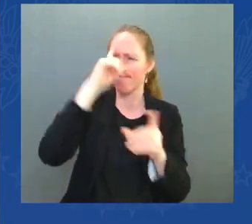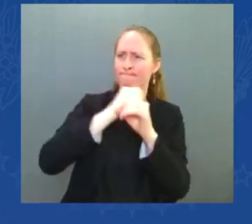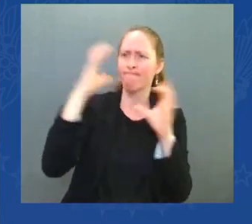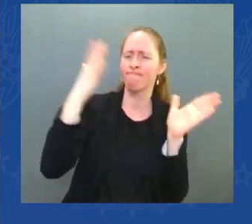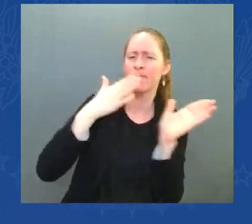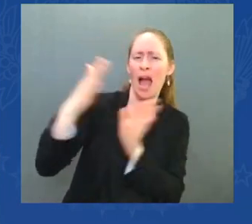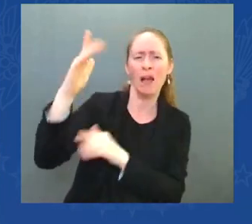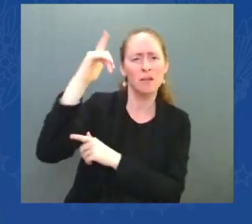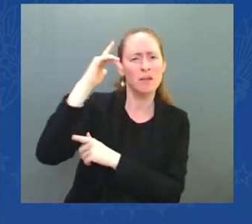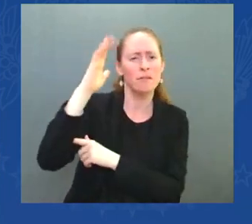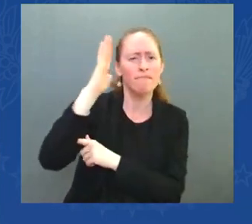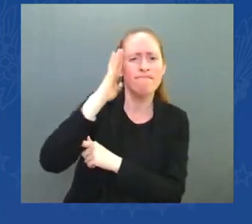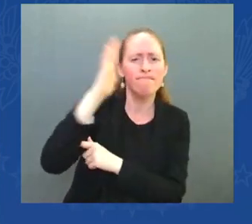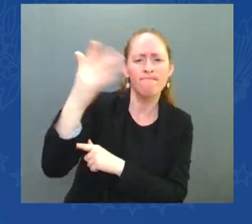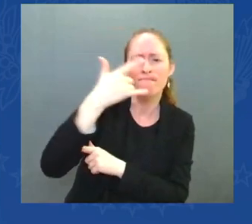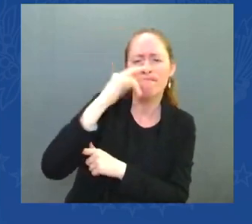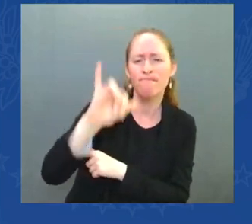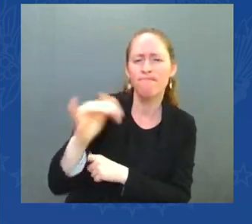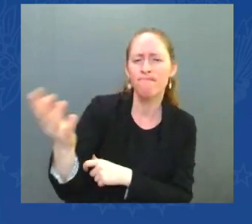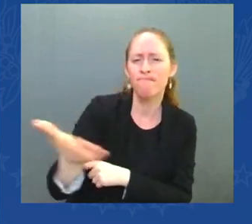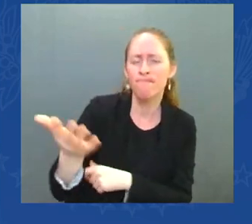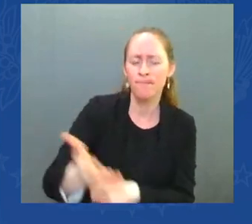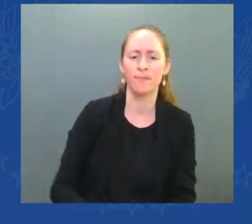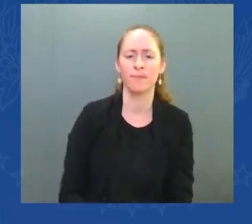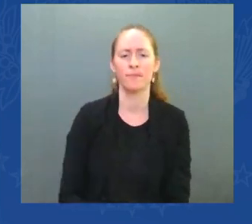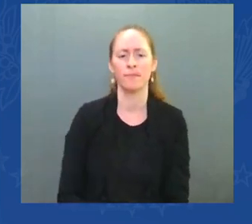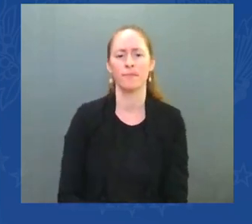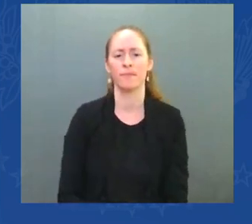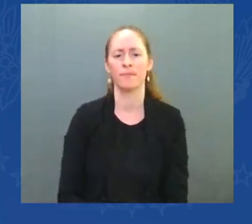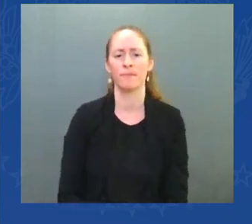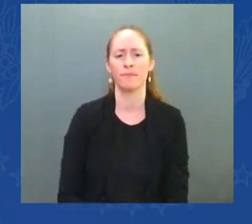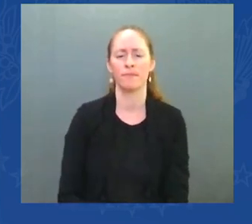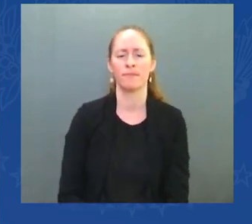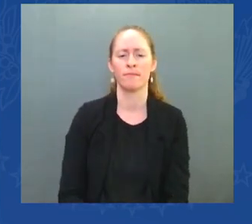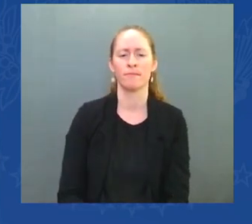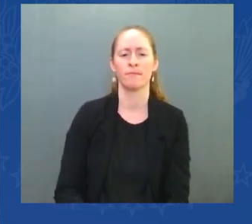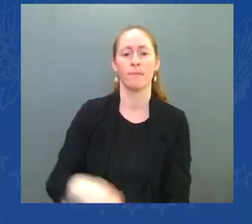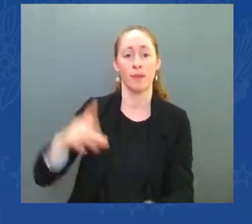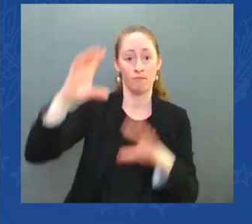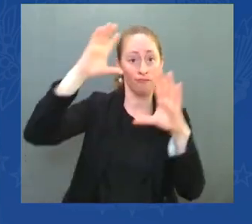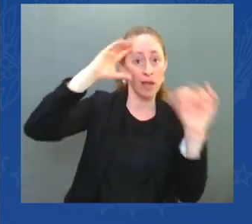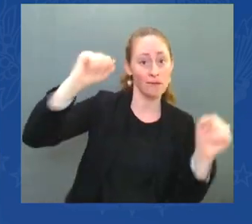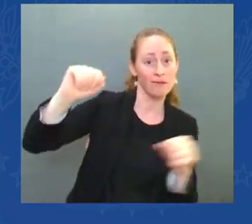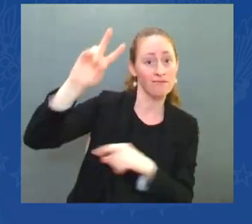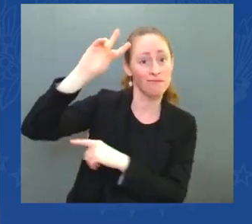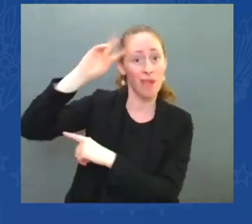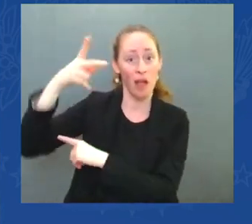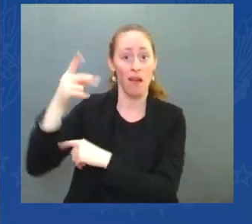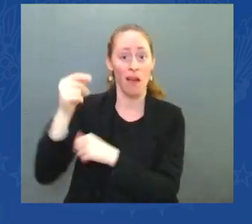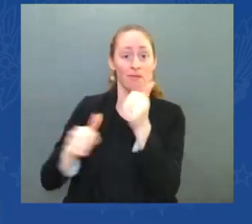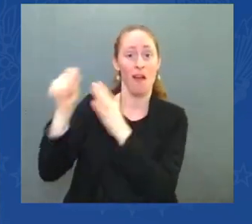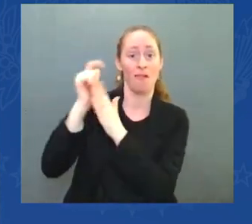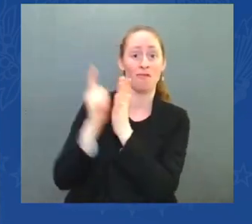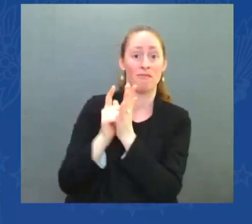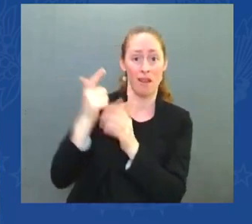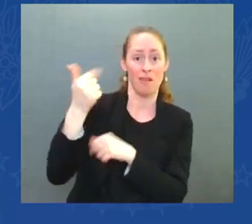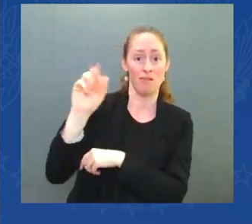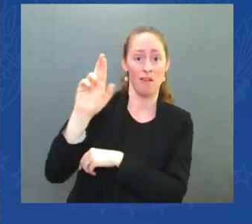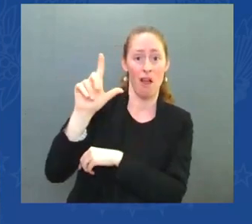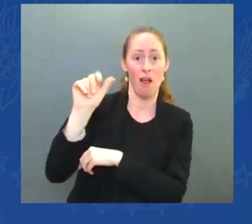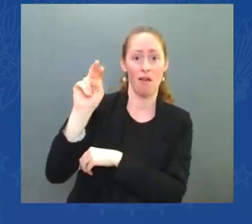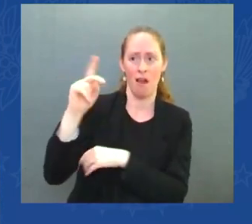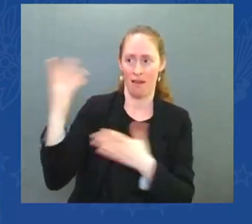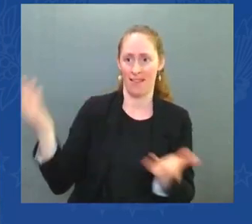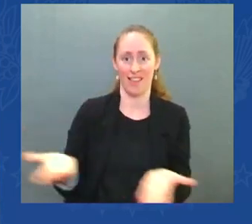General stood in this very spot to announce new steps to curb gun violence. One